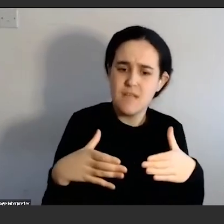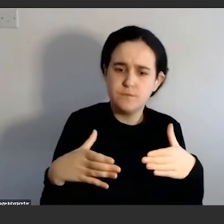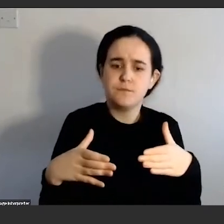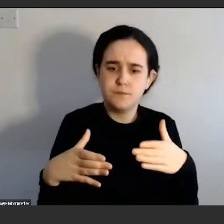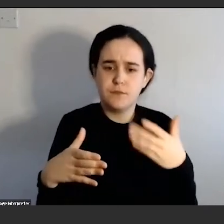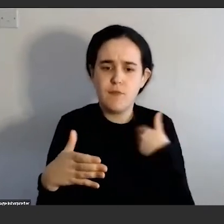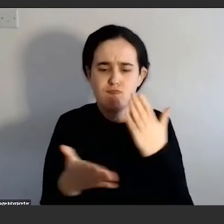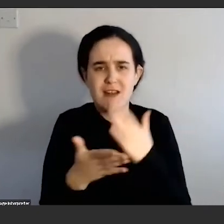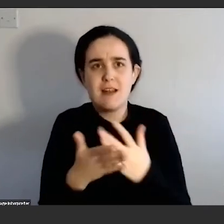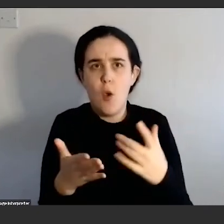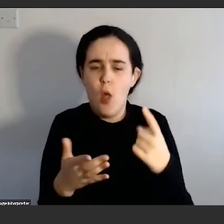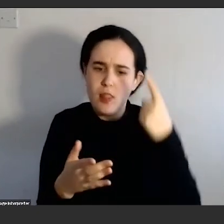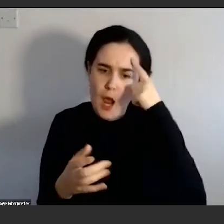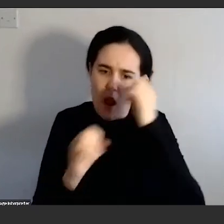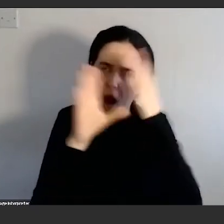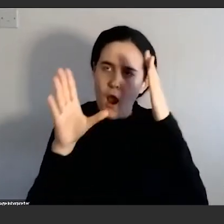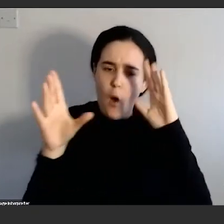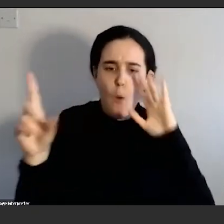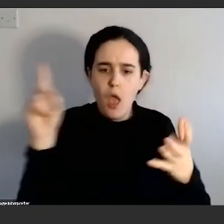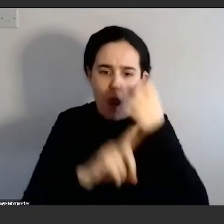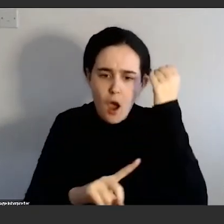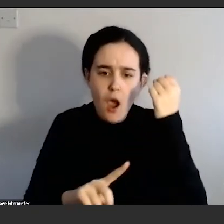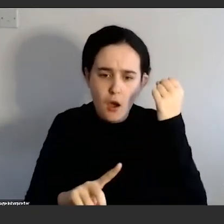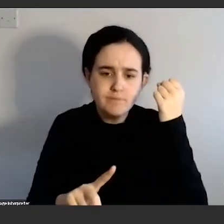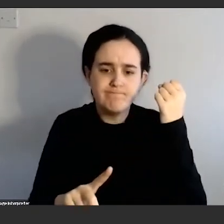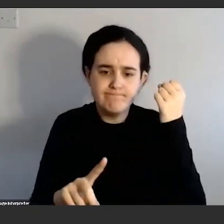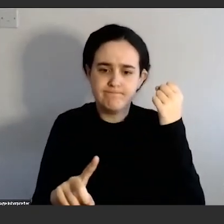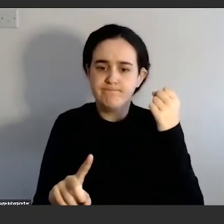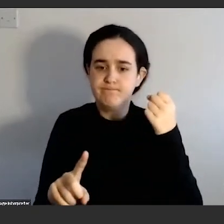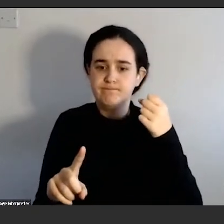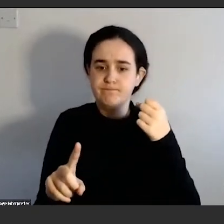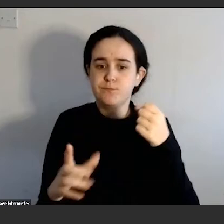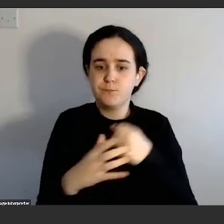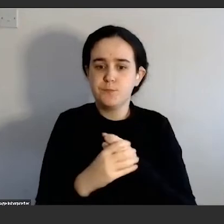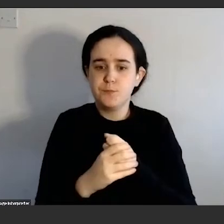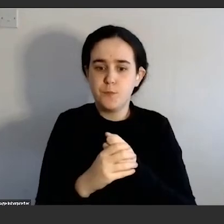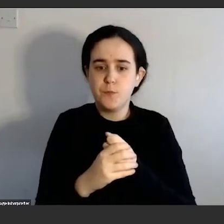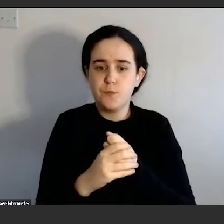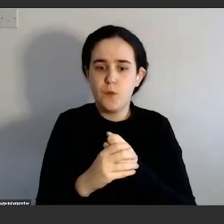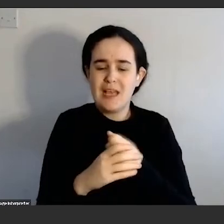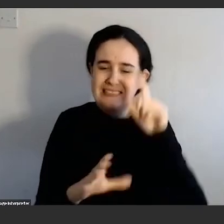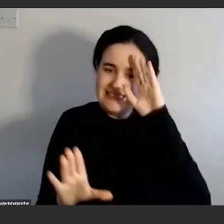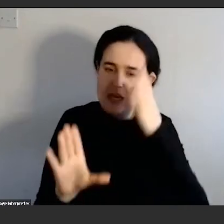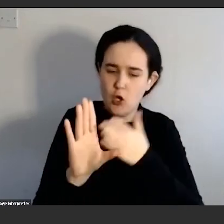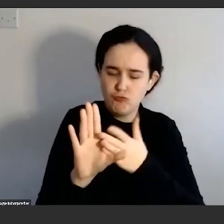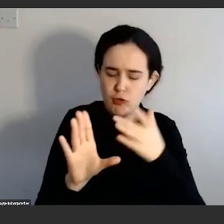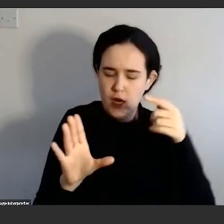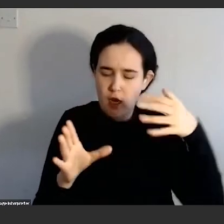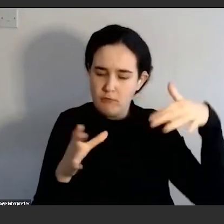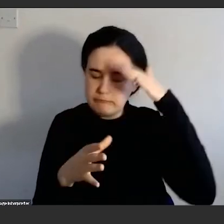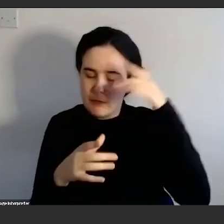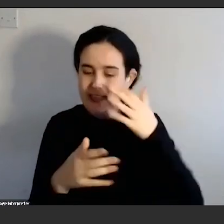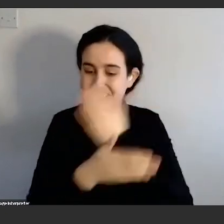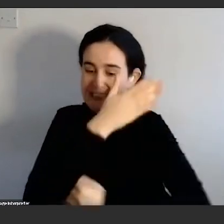Voices Network is to acknowledge these dreadful life stories, to create a community, and to help